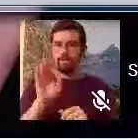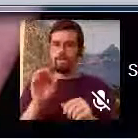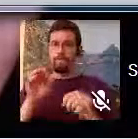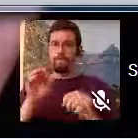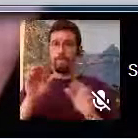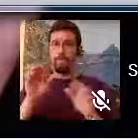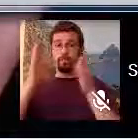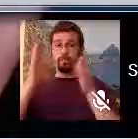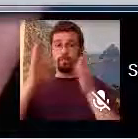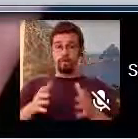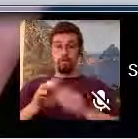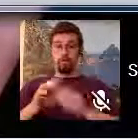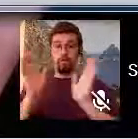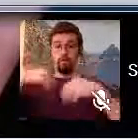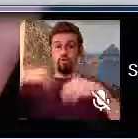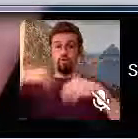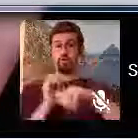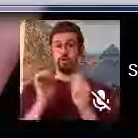Wow.